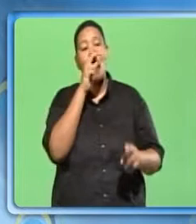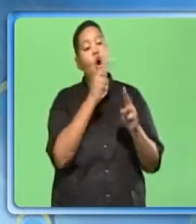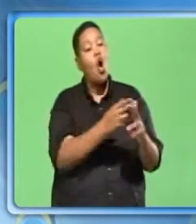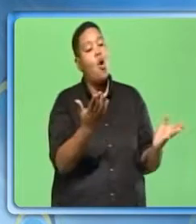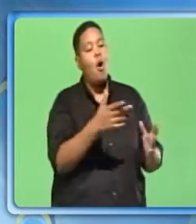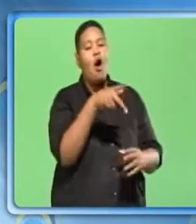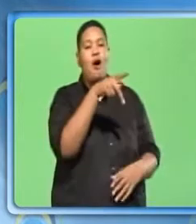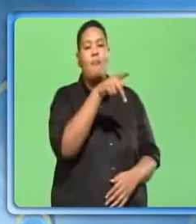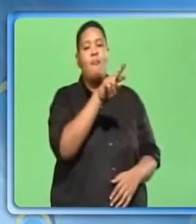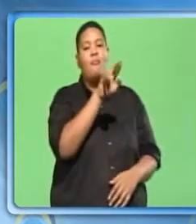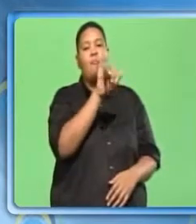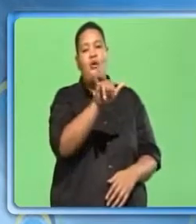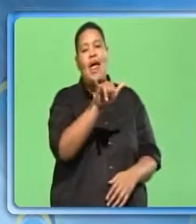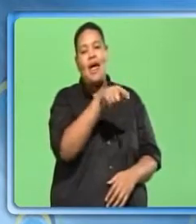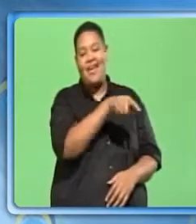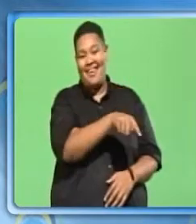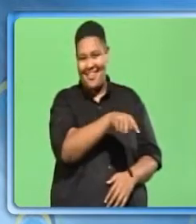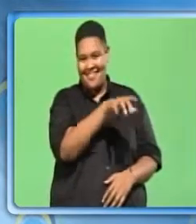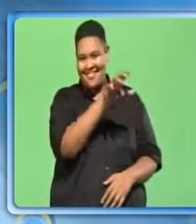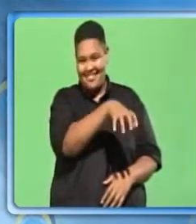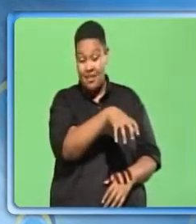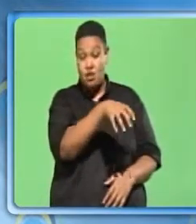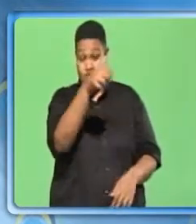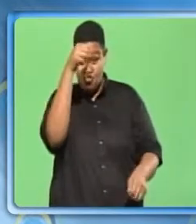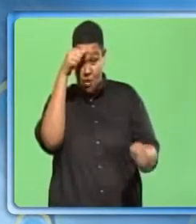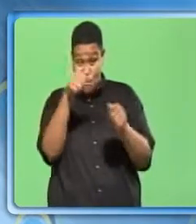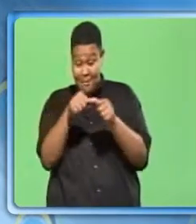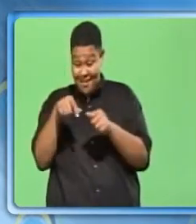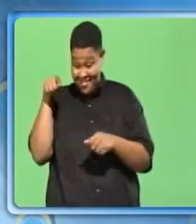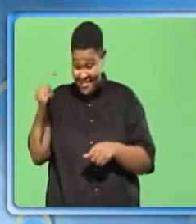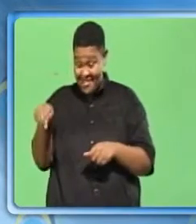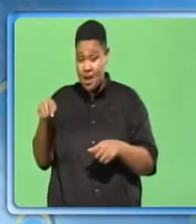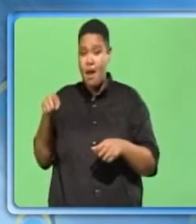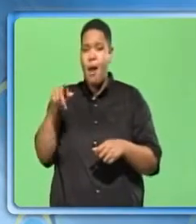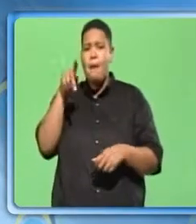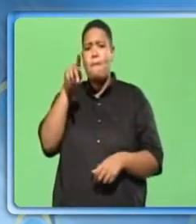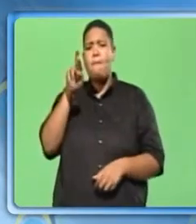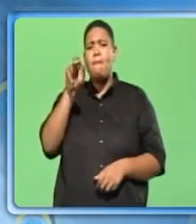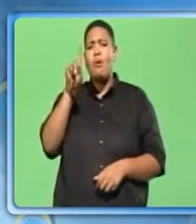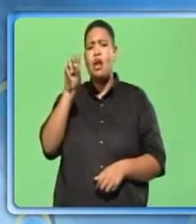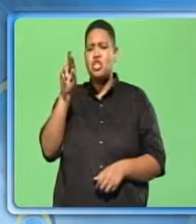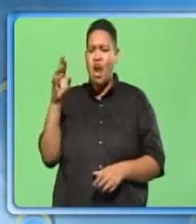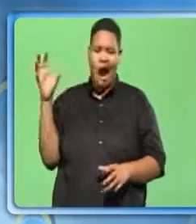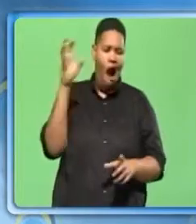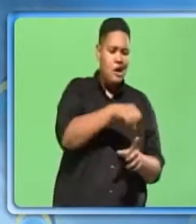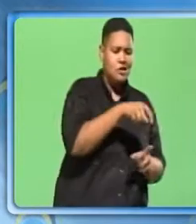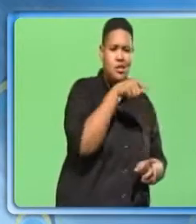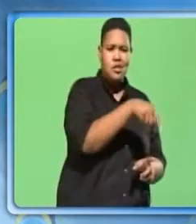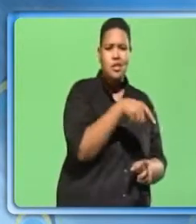preys. Remember, the predator eats the prey.